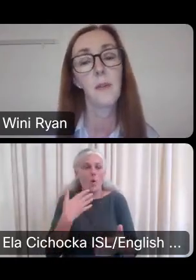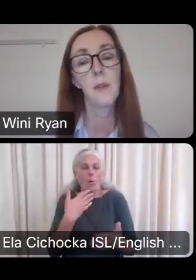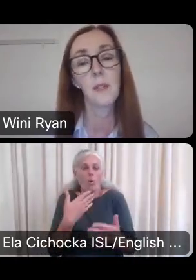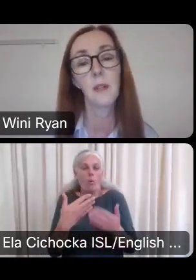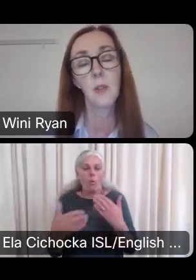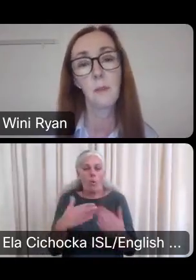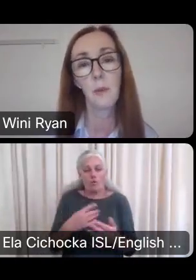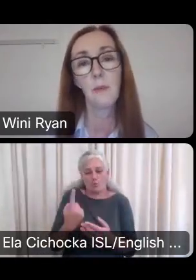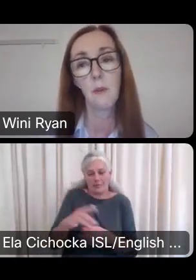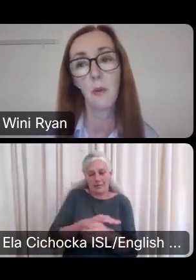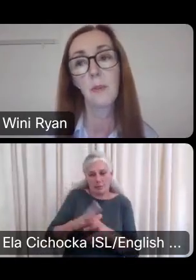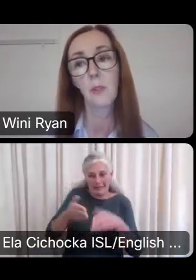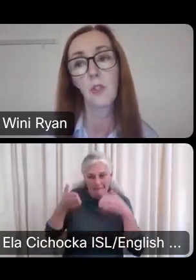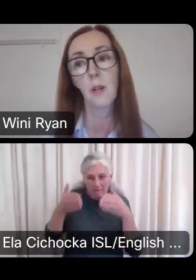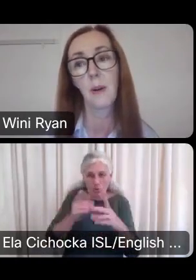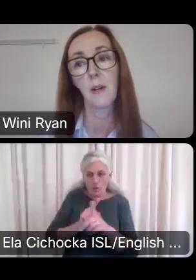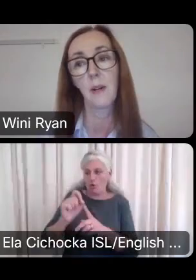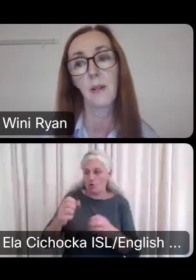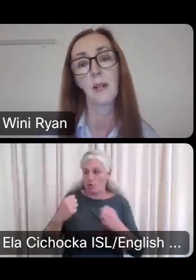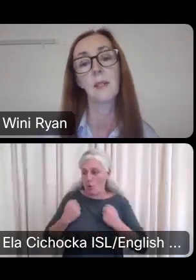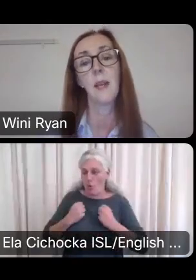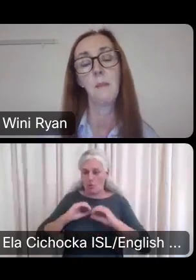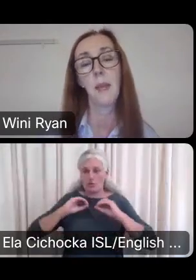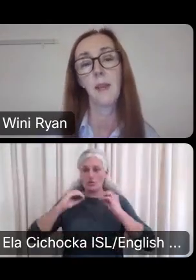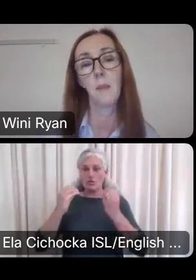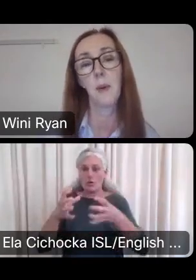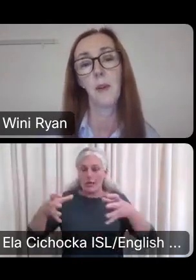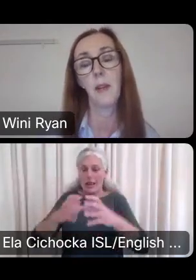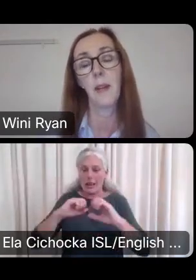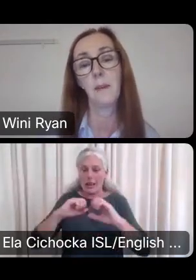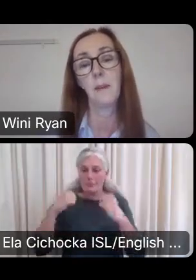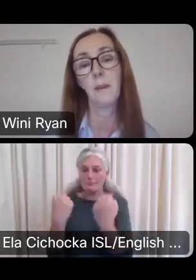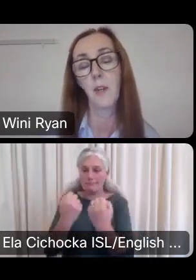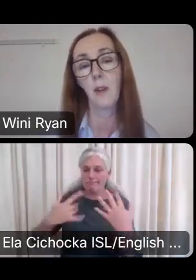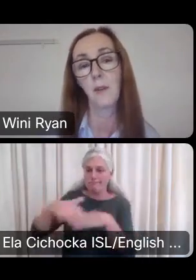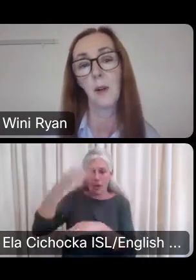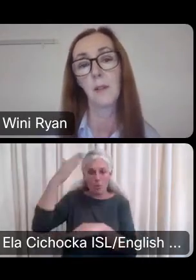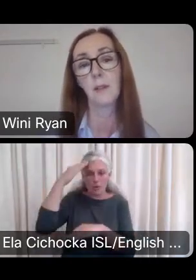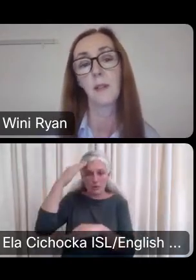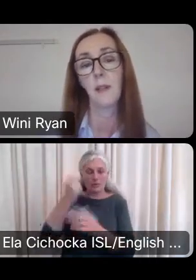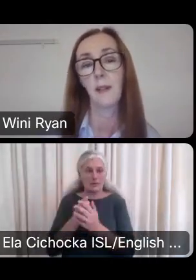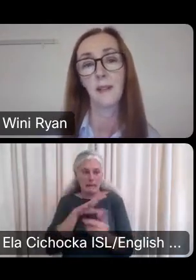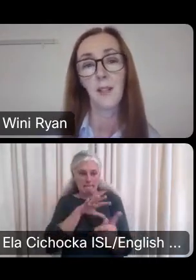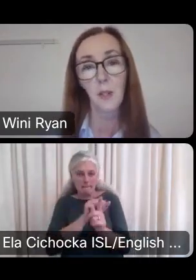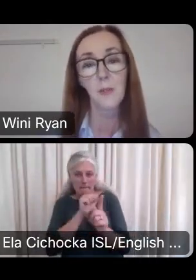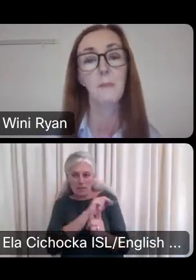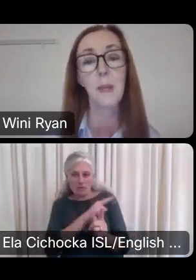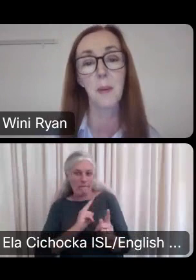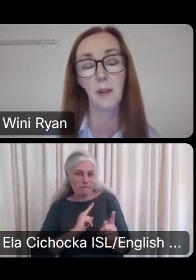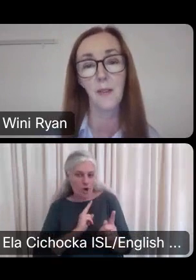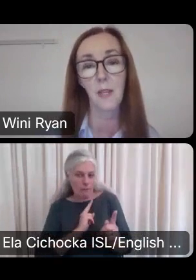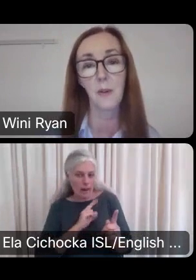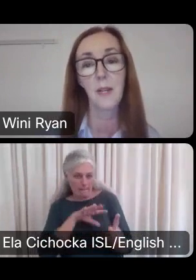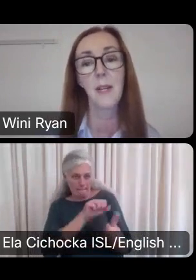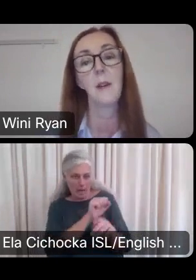or focus on to improve your own social awareness? So that's picking up on the nonverbal cues that people